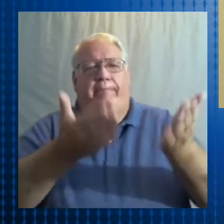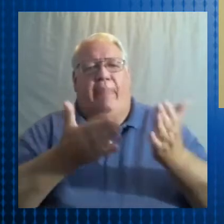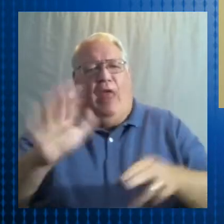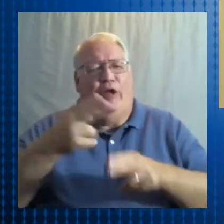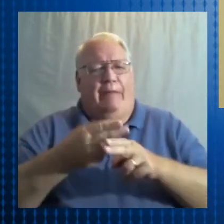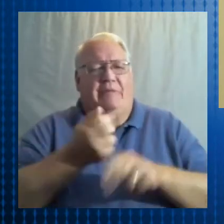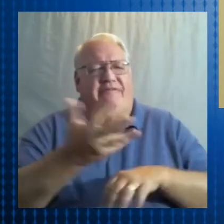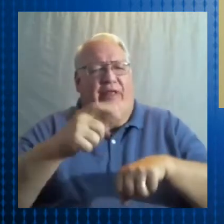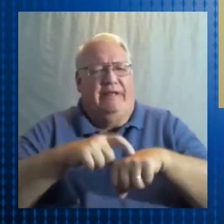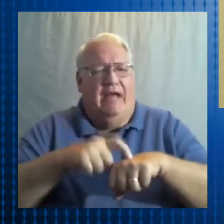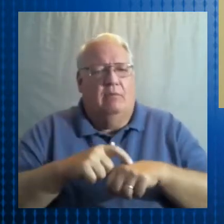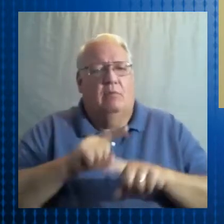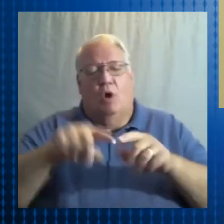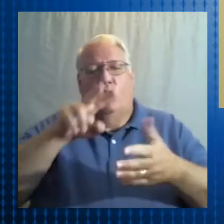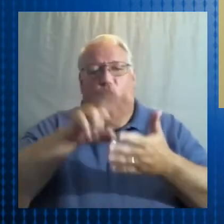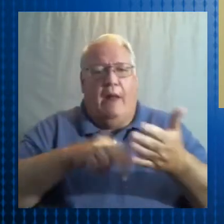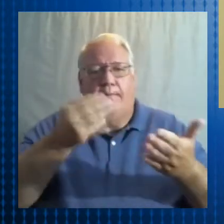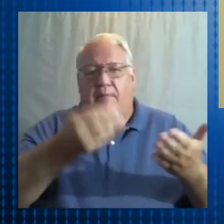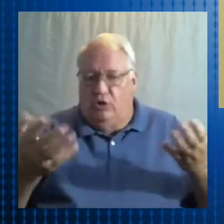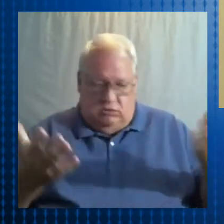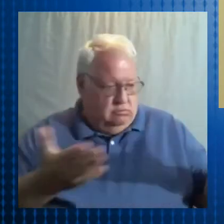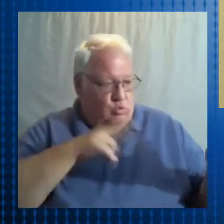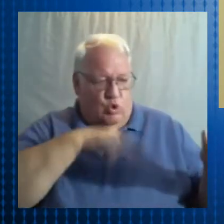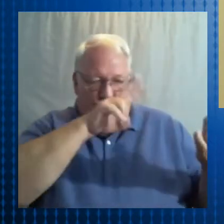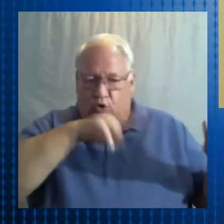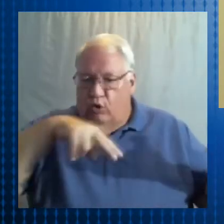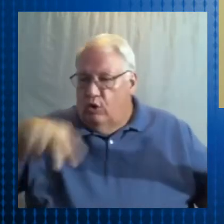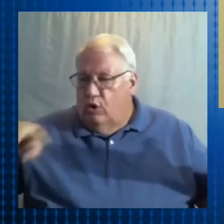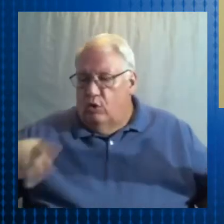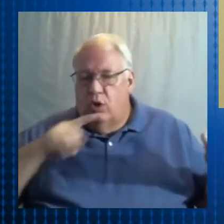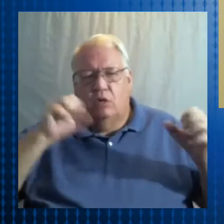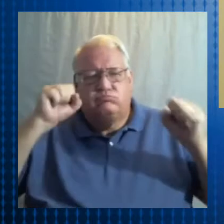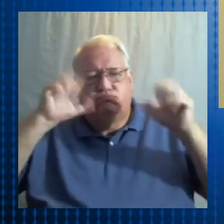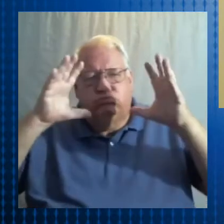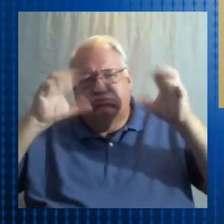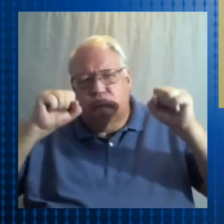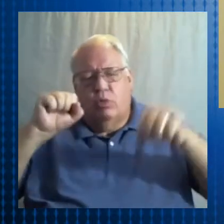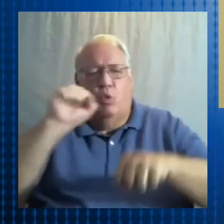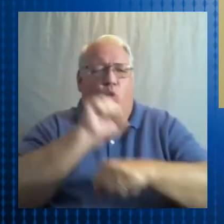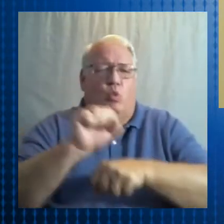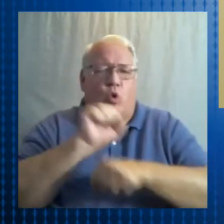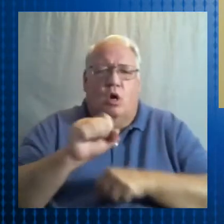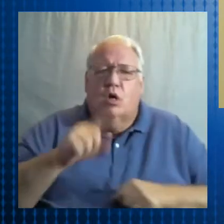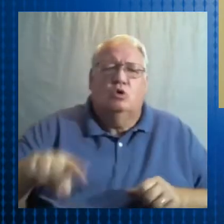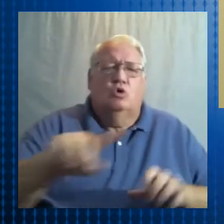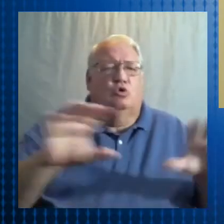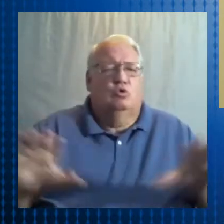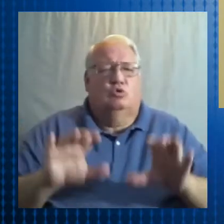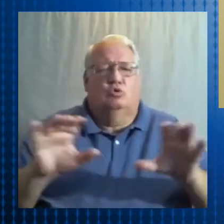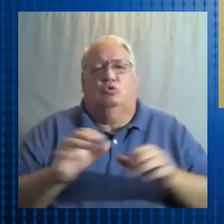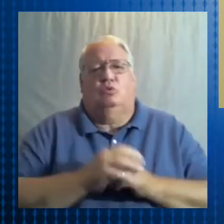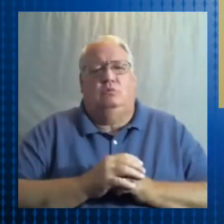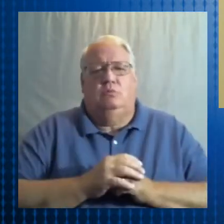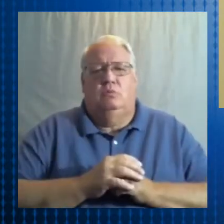we read the materials, we were absolutely amazed by the incredible work that all of you have been doing under the